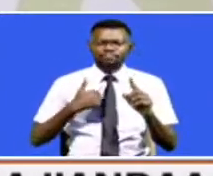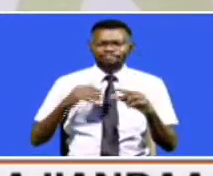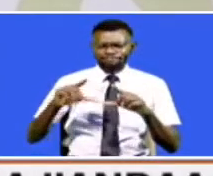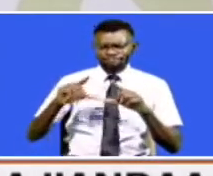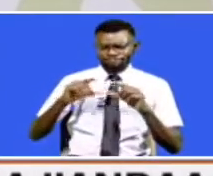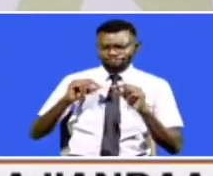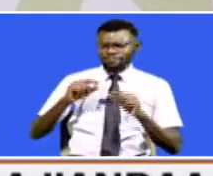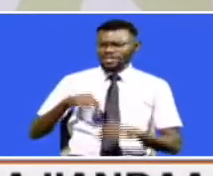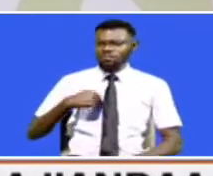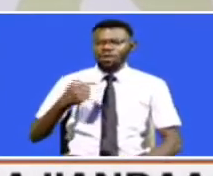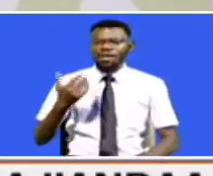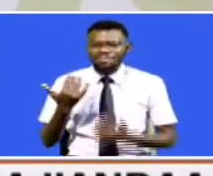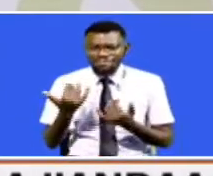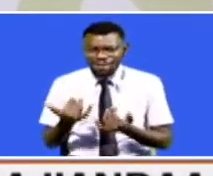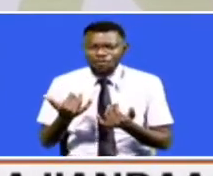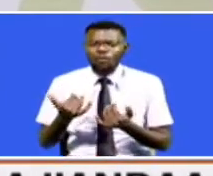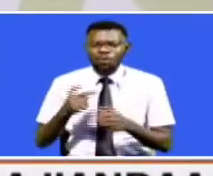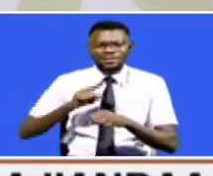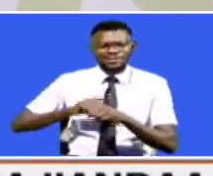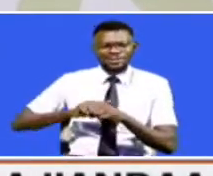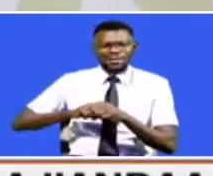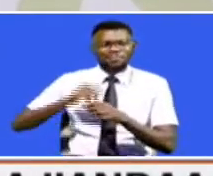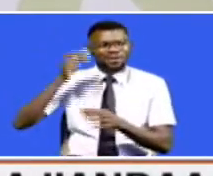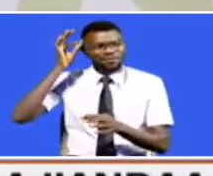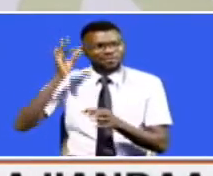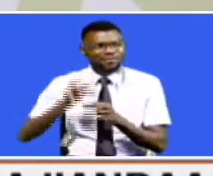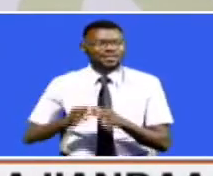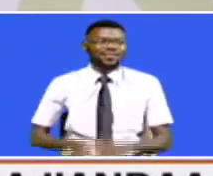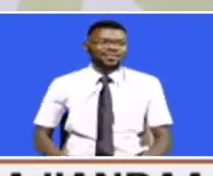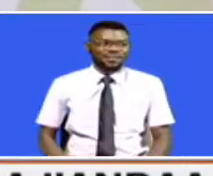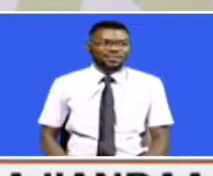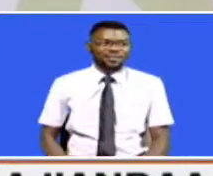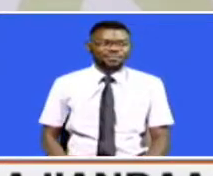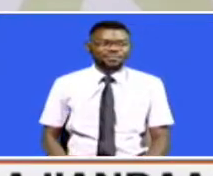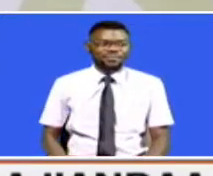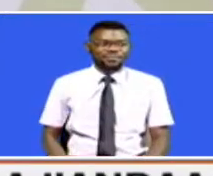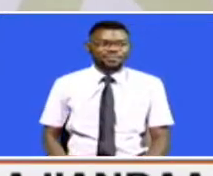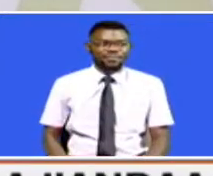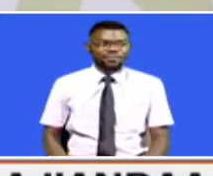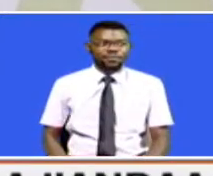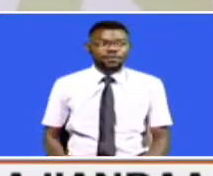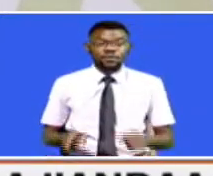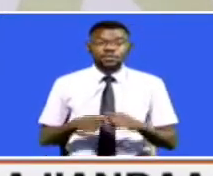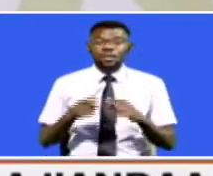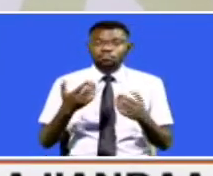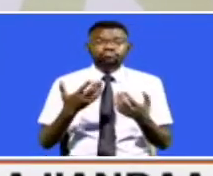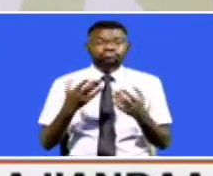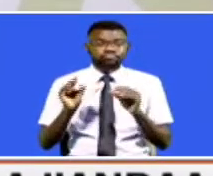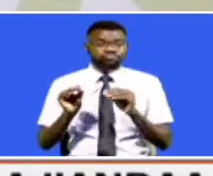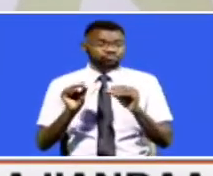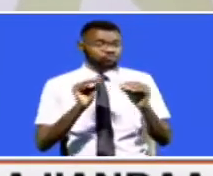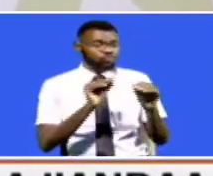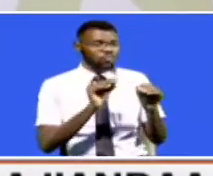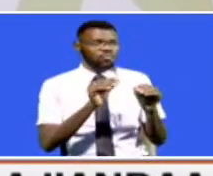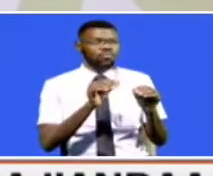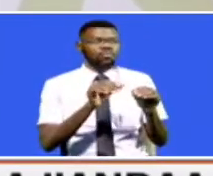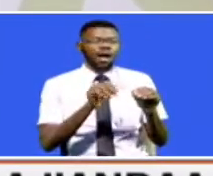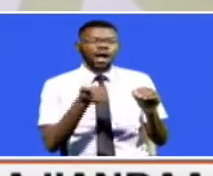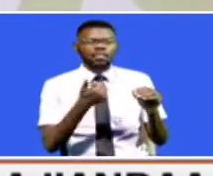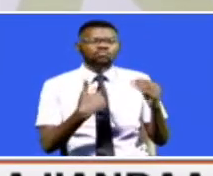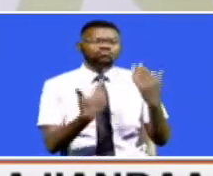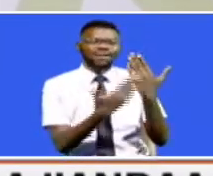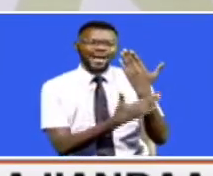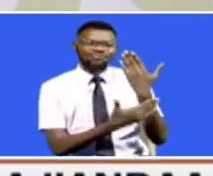a season of faith, you know, just trusting the next step and no plans, no overconfidence in doing